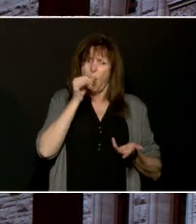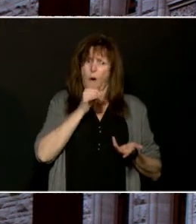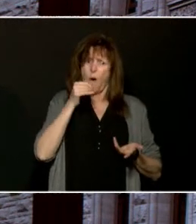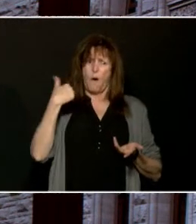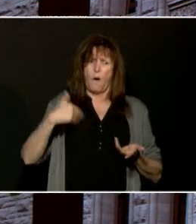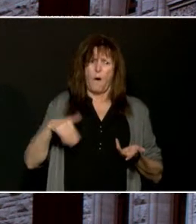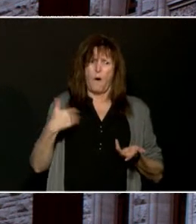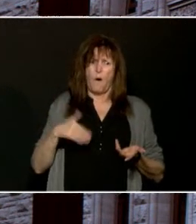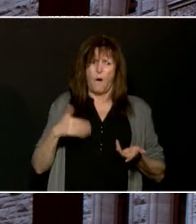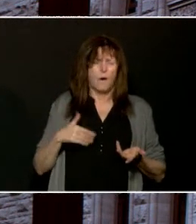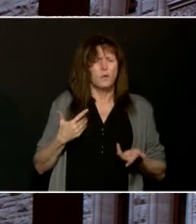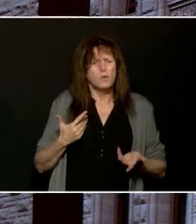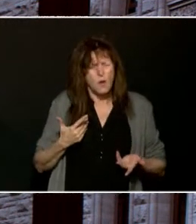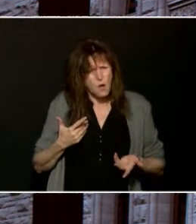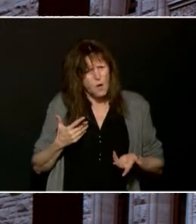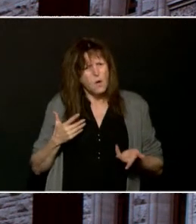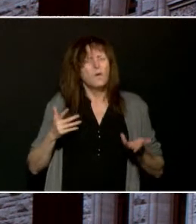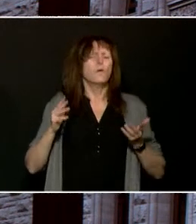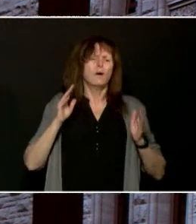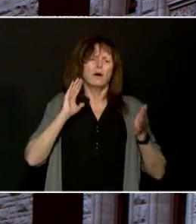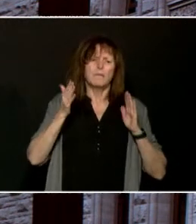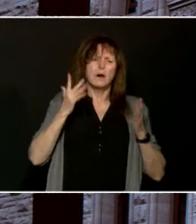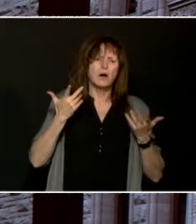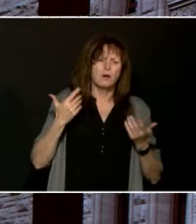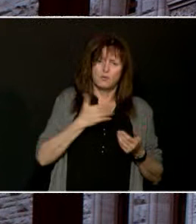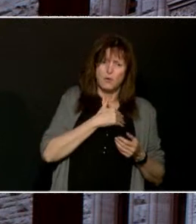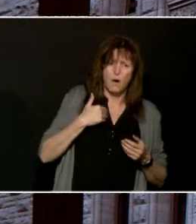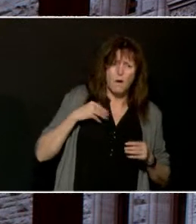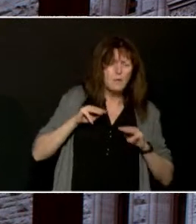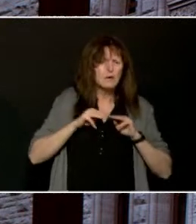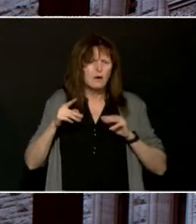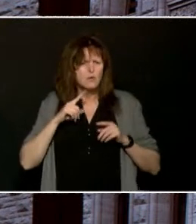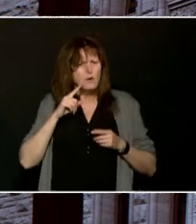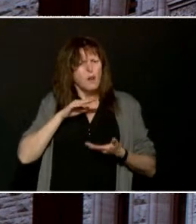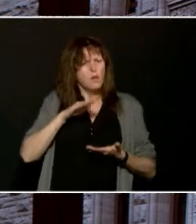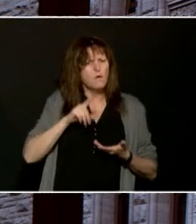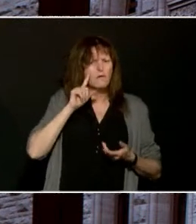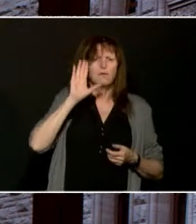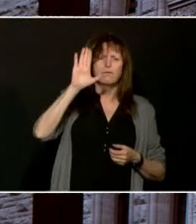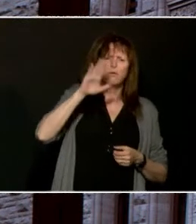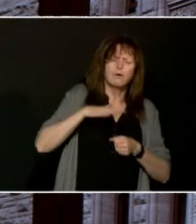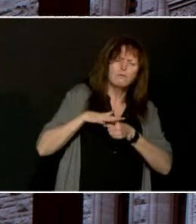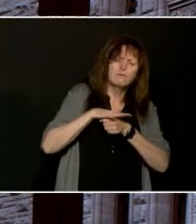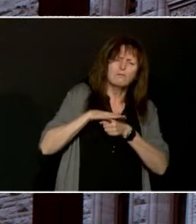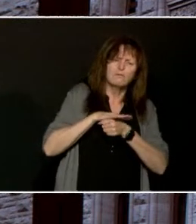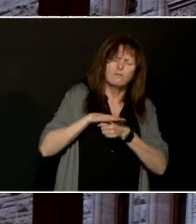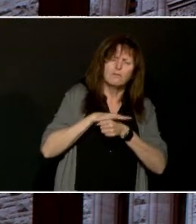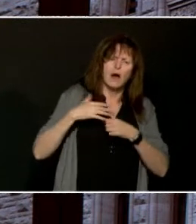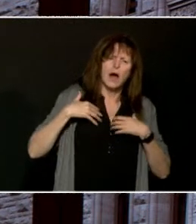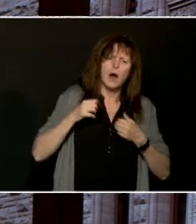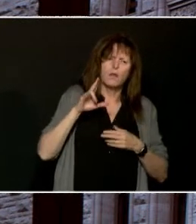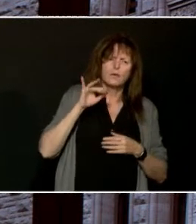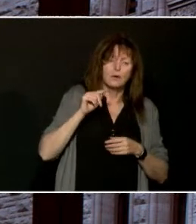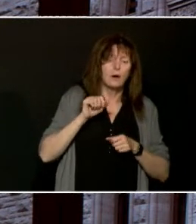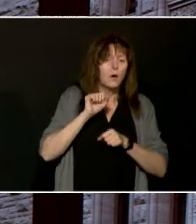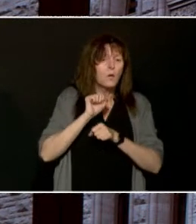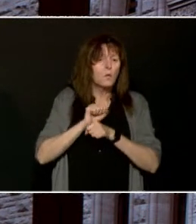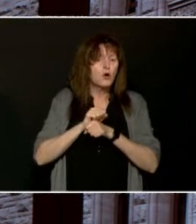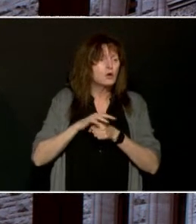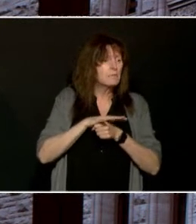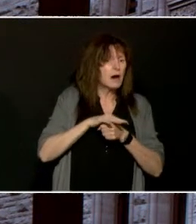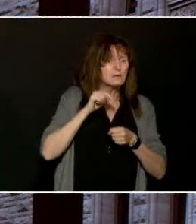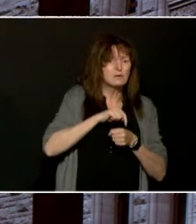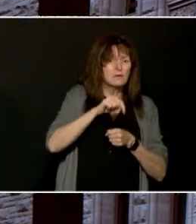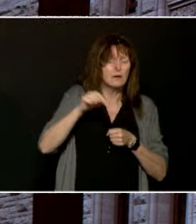it is still an immense load for the local health unit as they deal with outbreaks in certain workplaces, as well as in some community, because they found